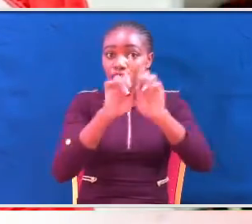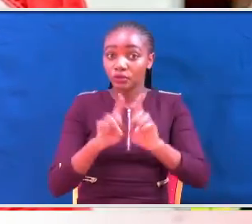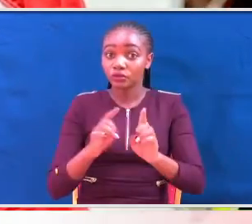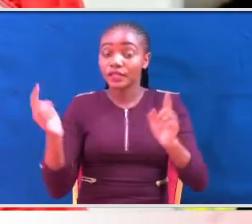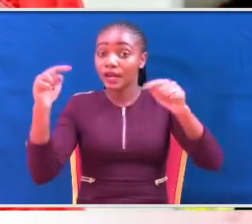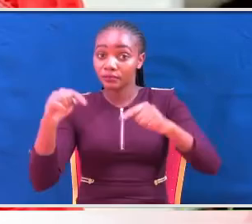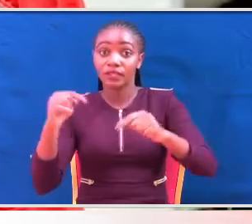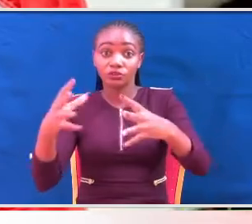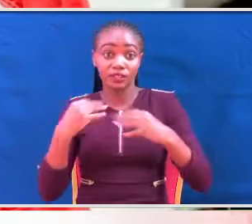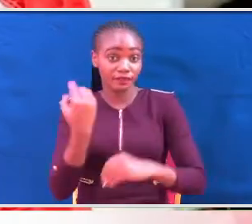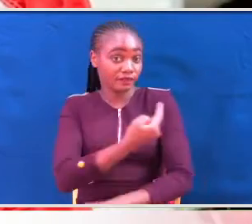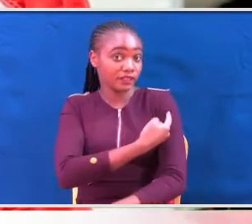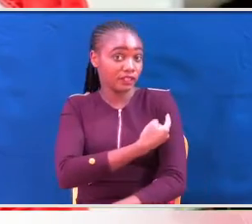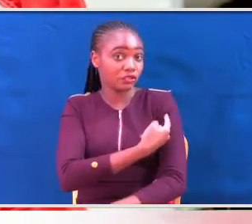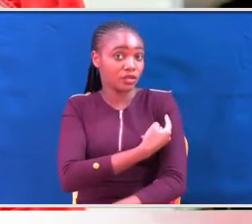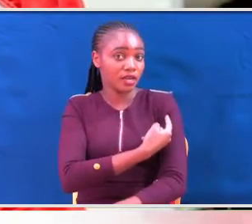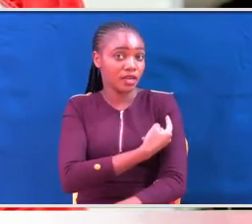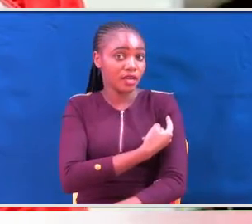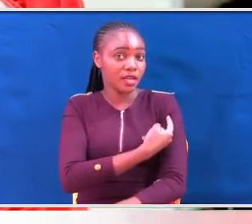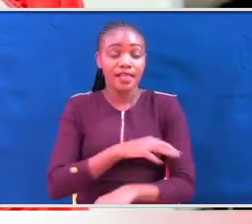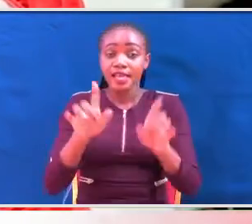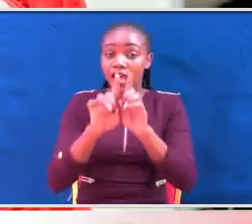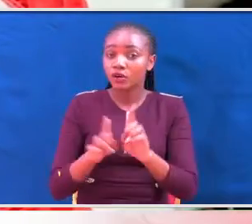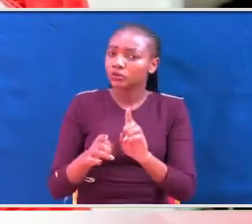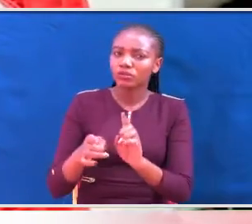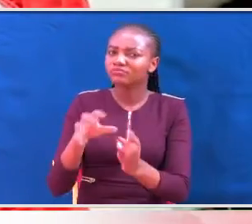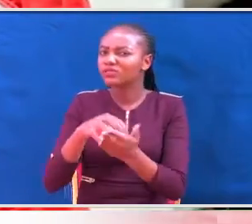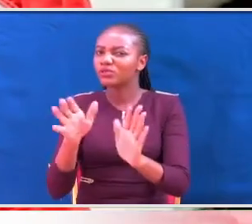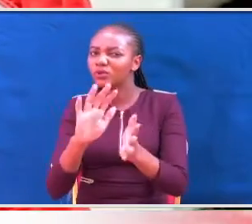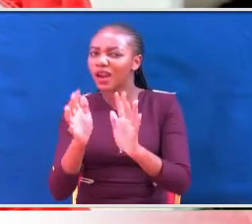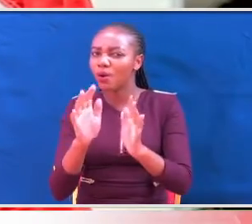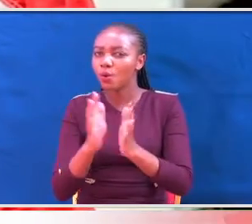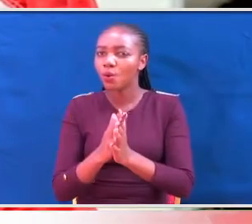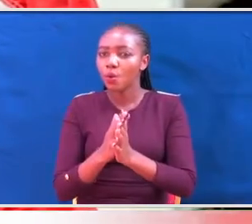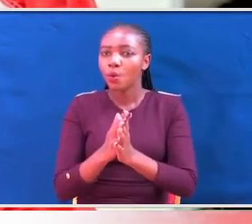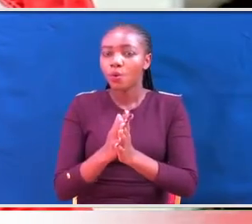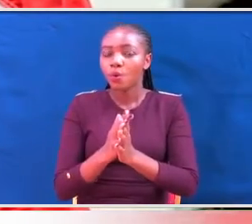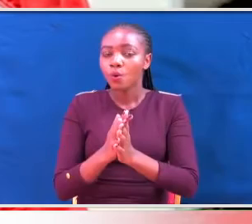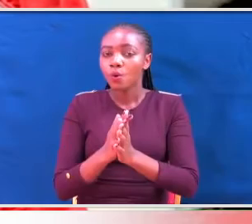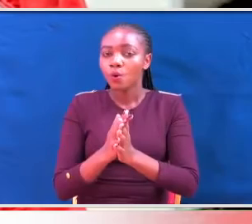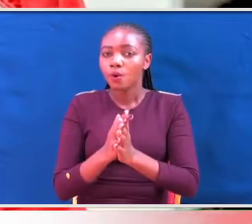get vaccinated. At the rate at which we are moving,